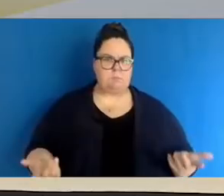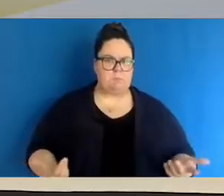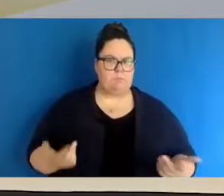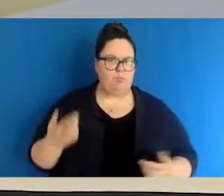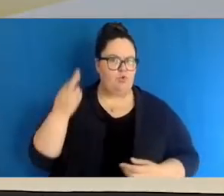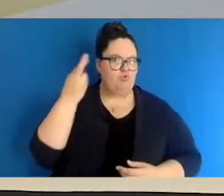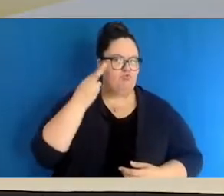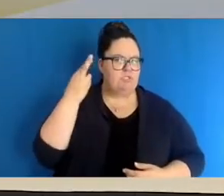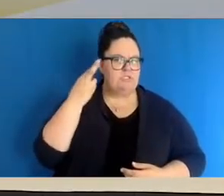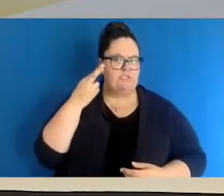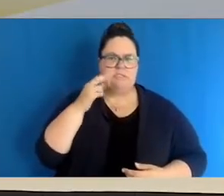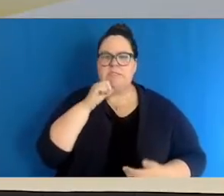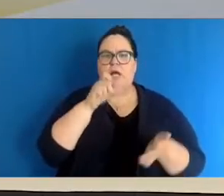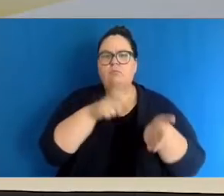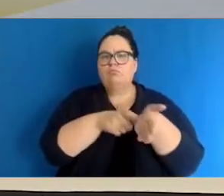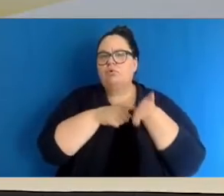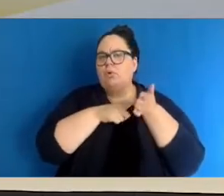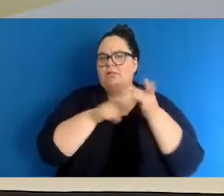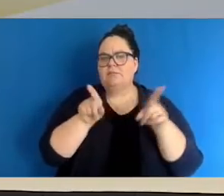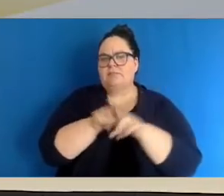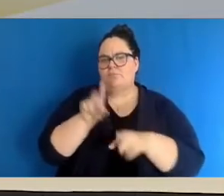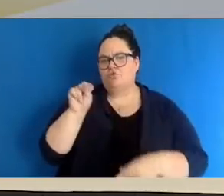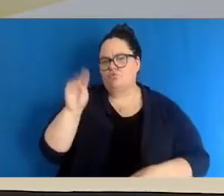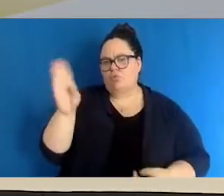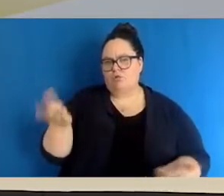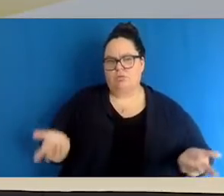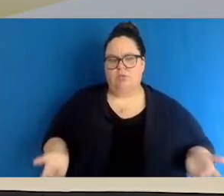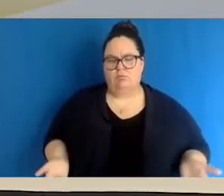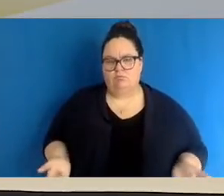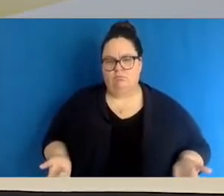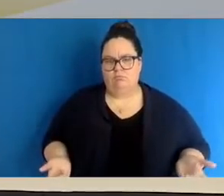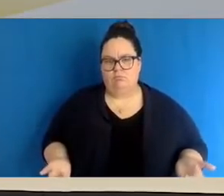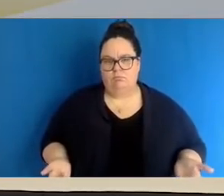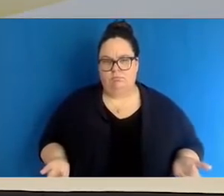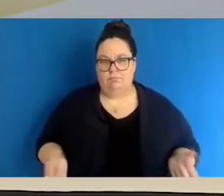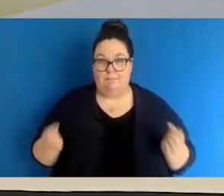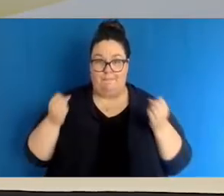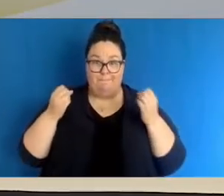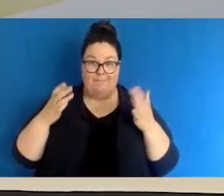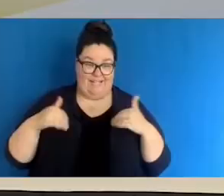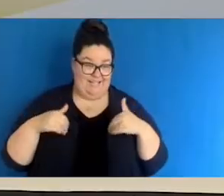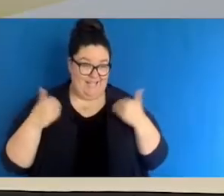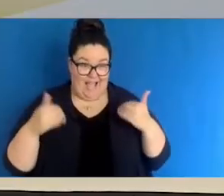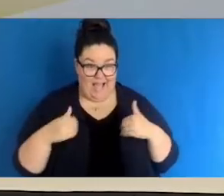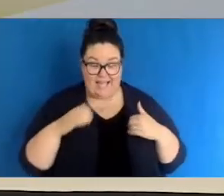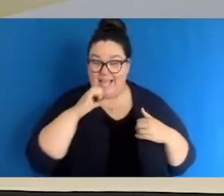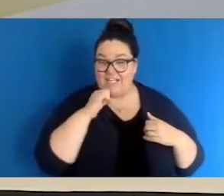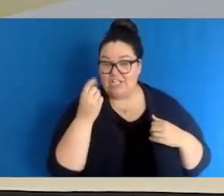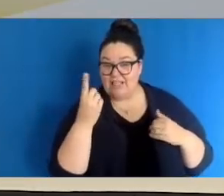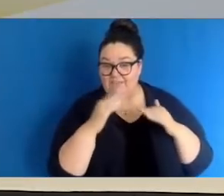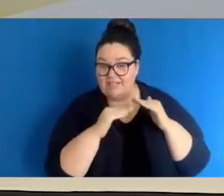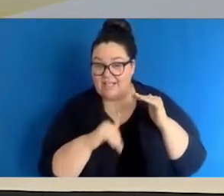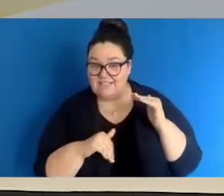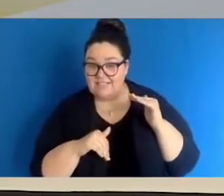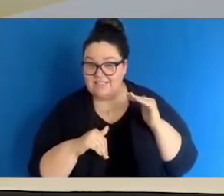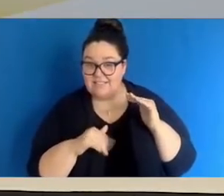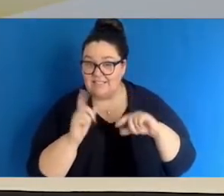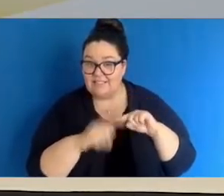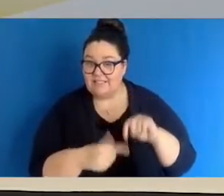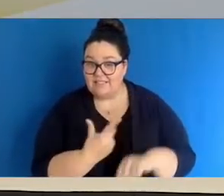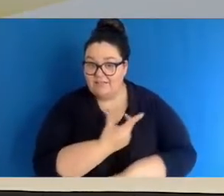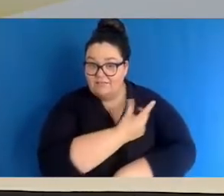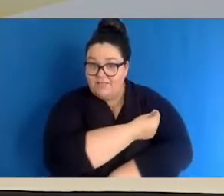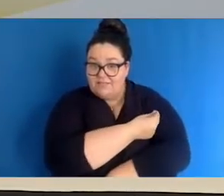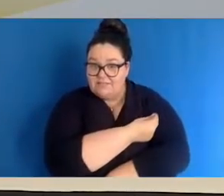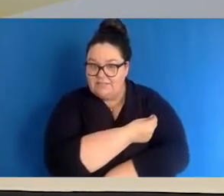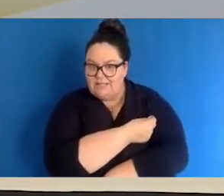reason why, you know, within a population where, you know, a lot of people can't get the vaccinated under 12, that we don't have a vaccination mandate